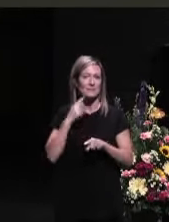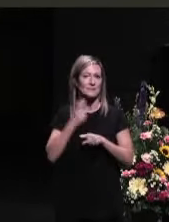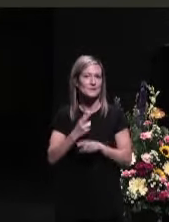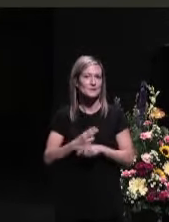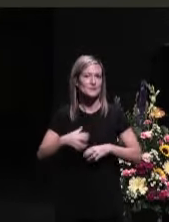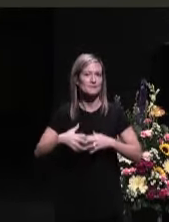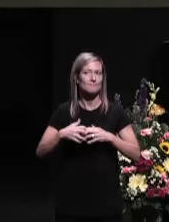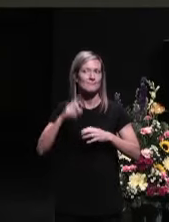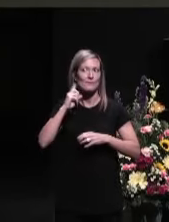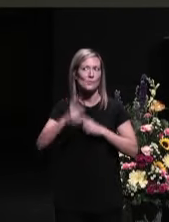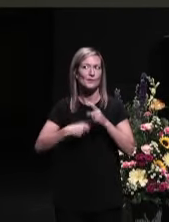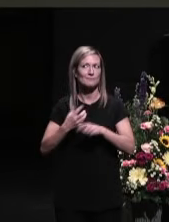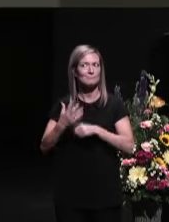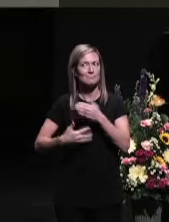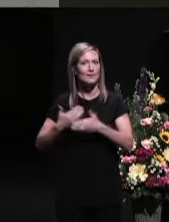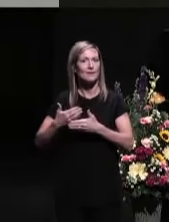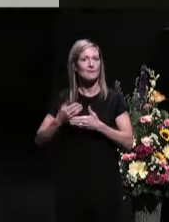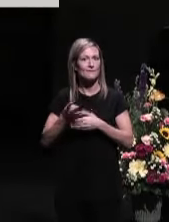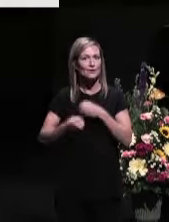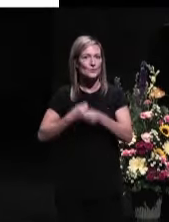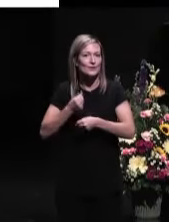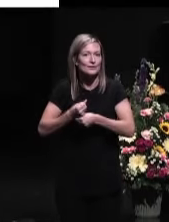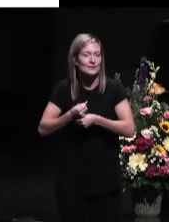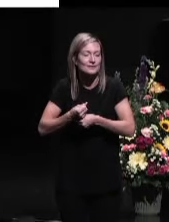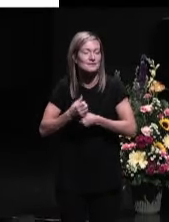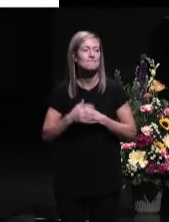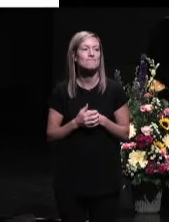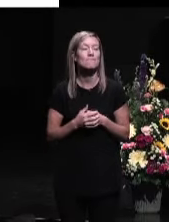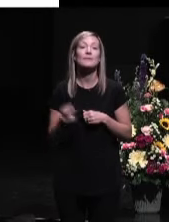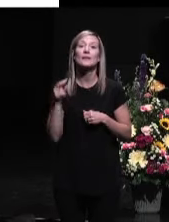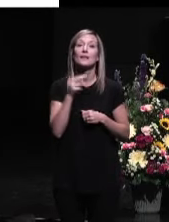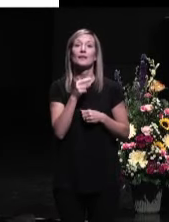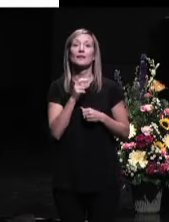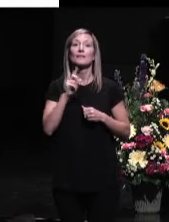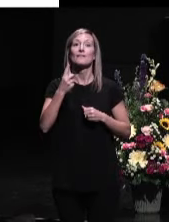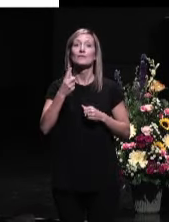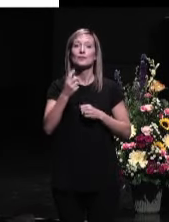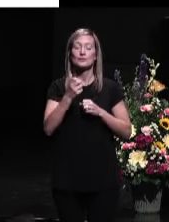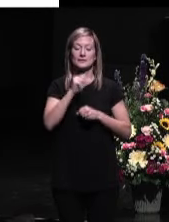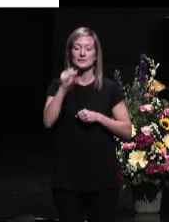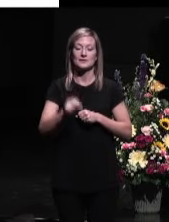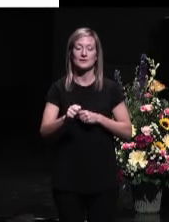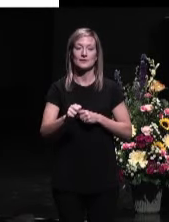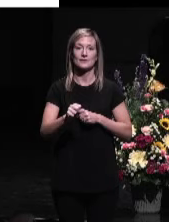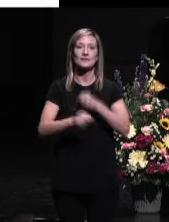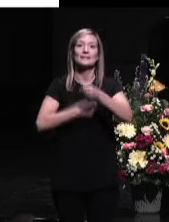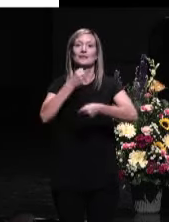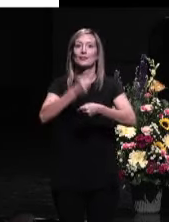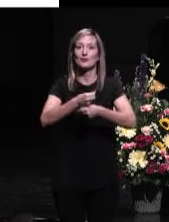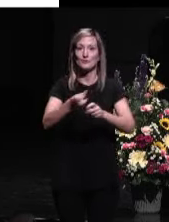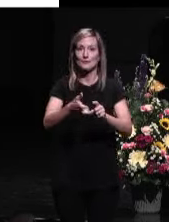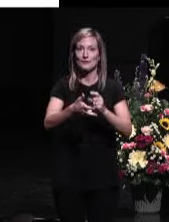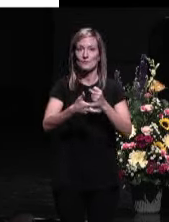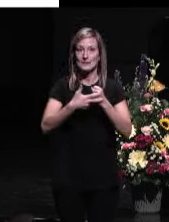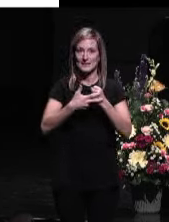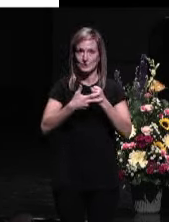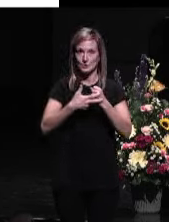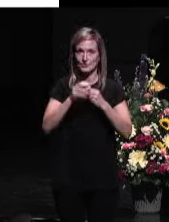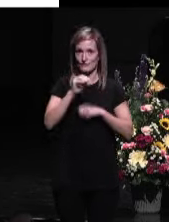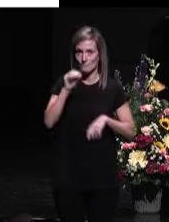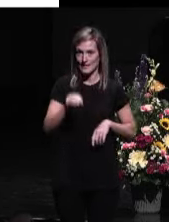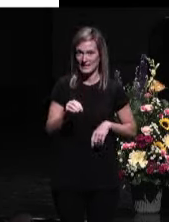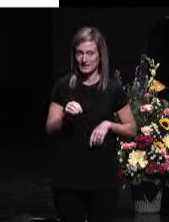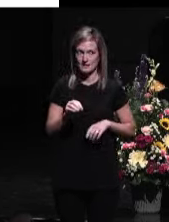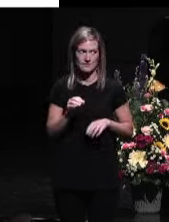putting in place for some time. If you look at the first-year retention rates, which, by the way, is the most critical year, in fact, the